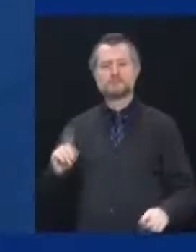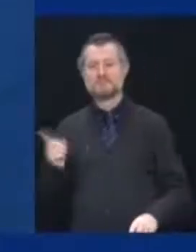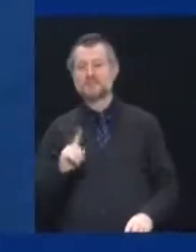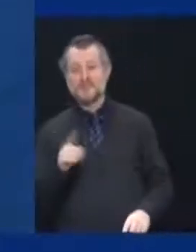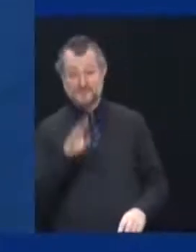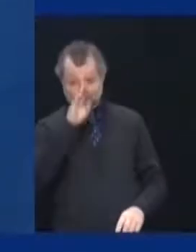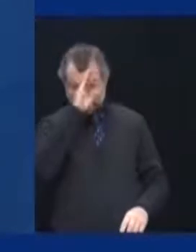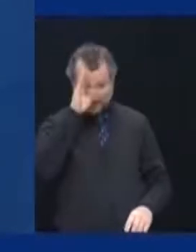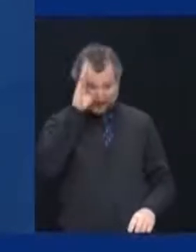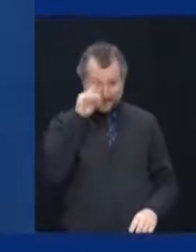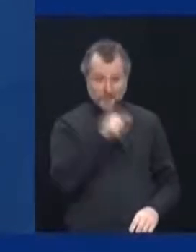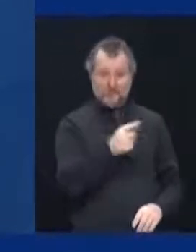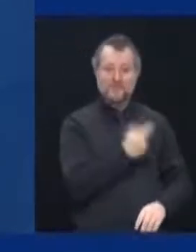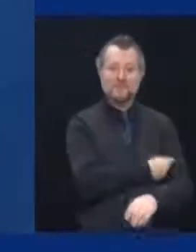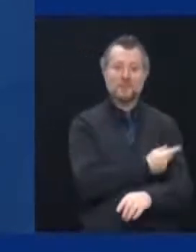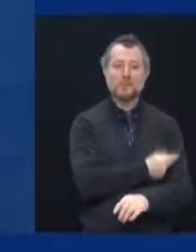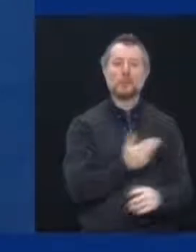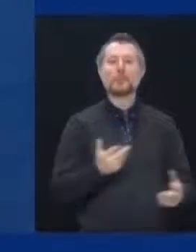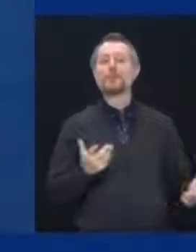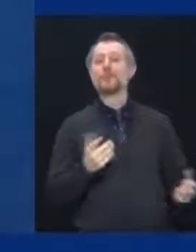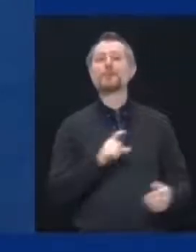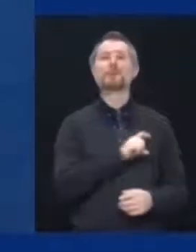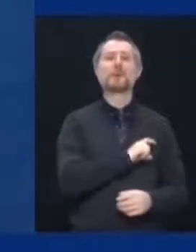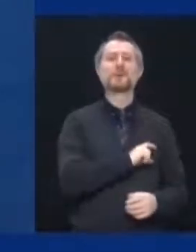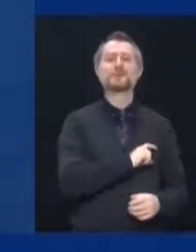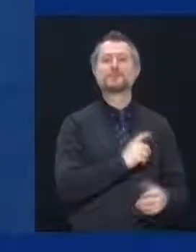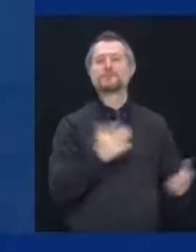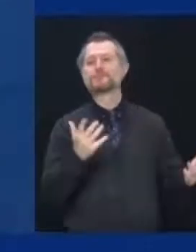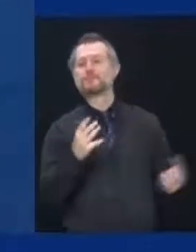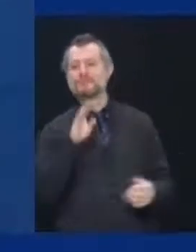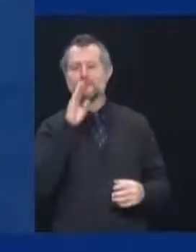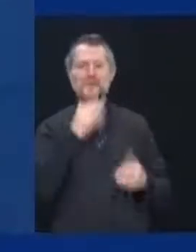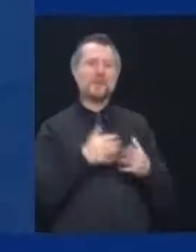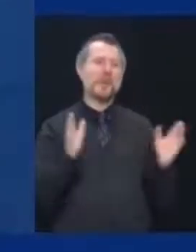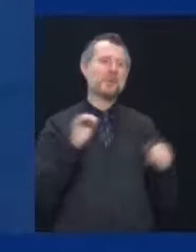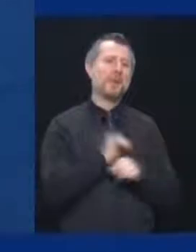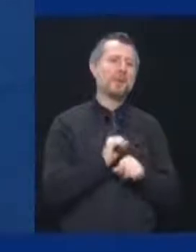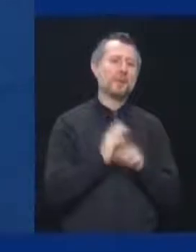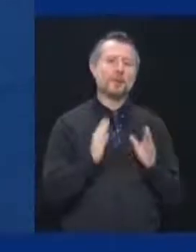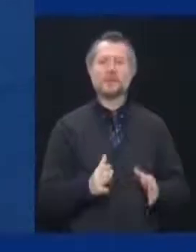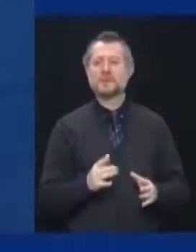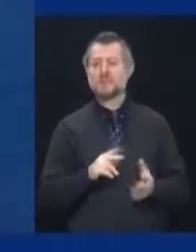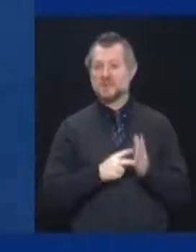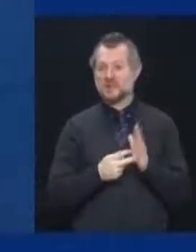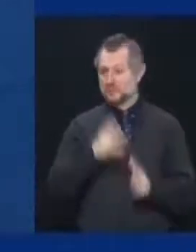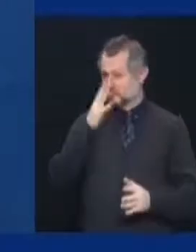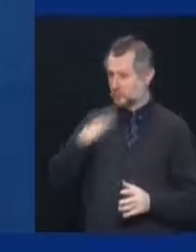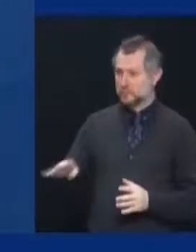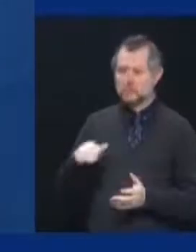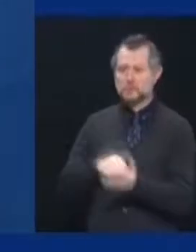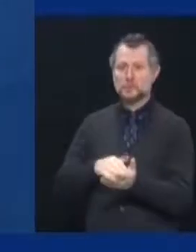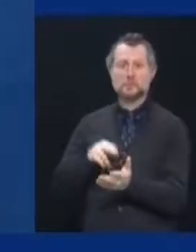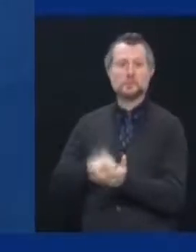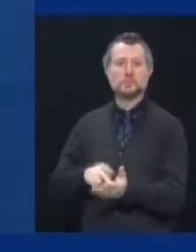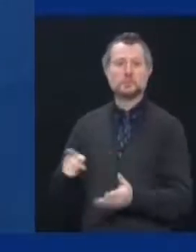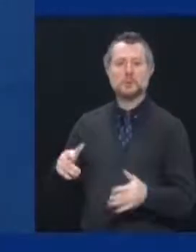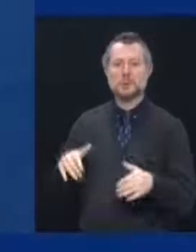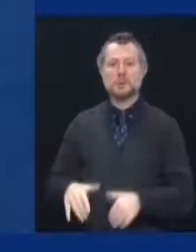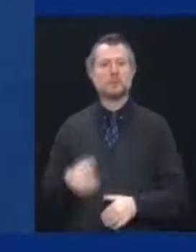hospital is vaccinating police, public employees, then the doctors and nurses are